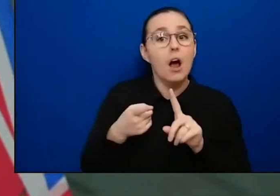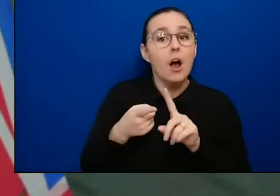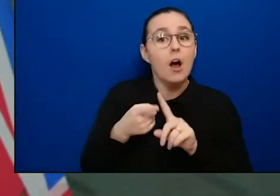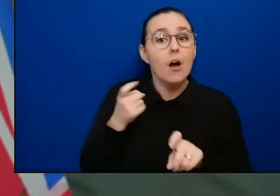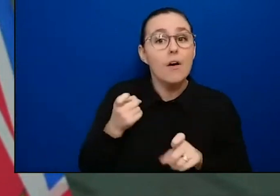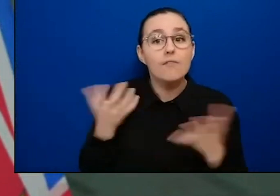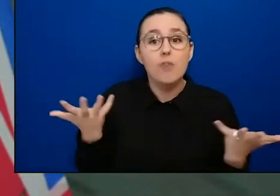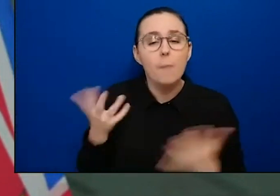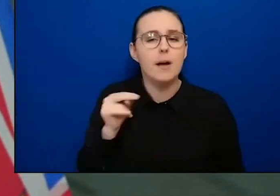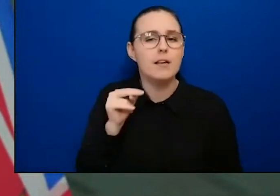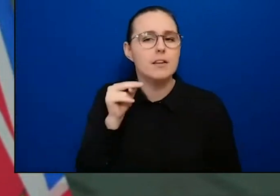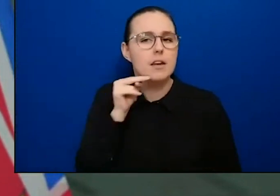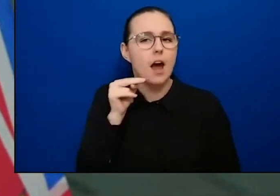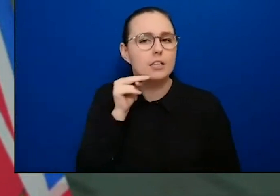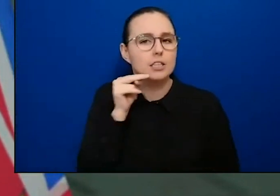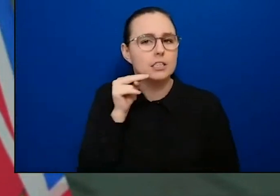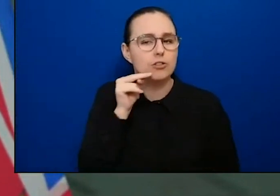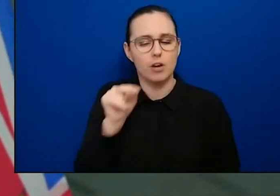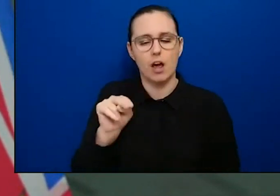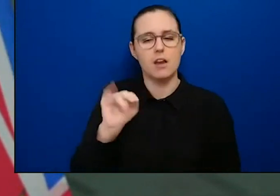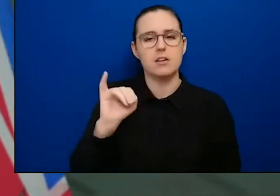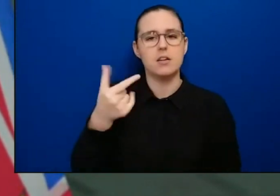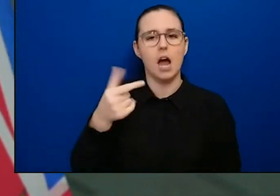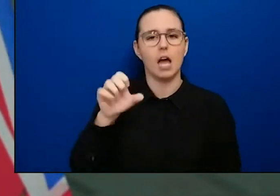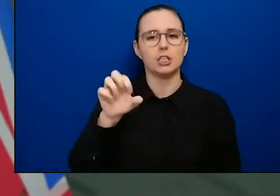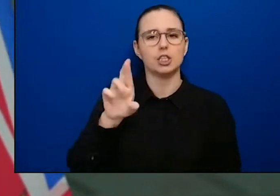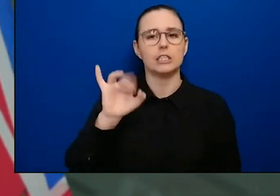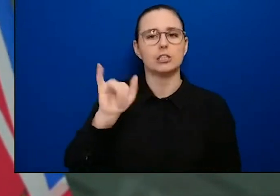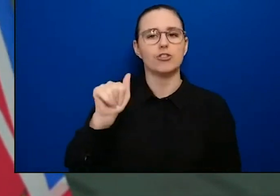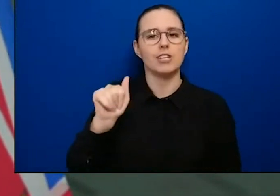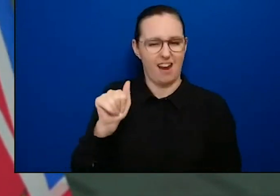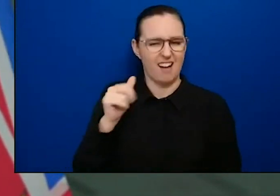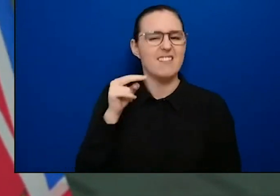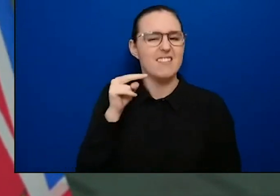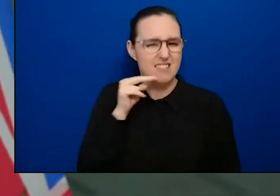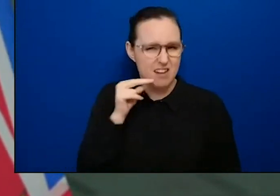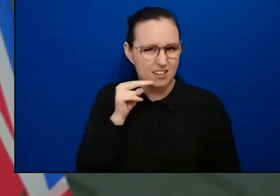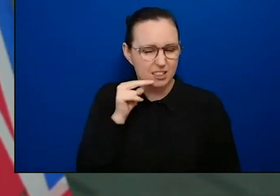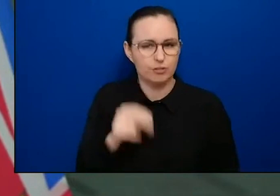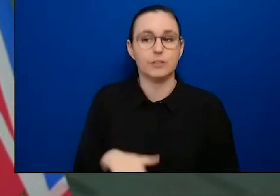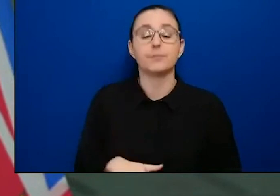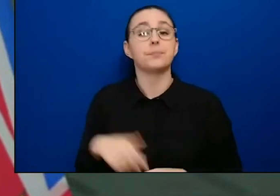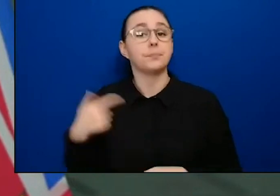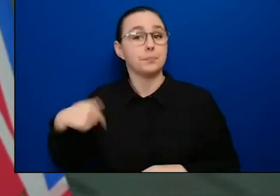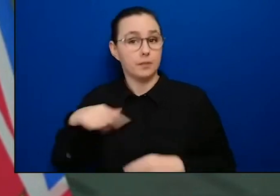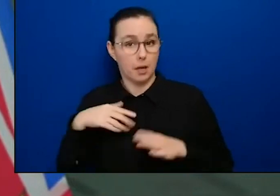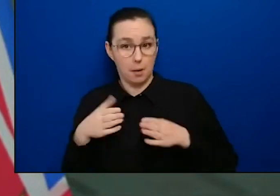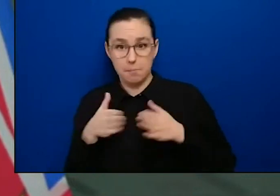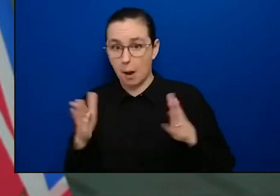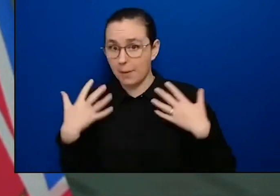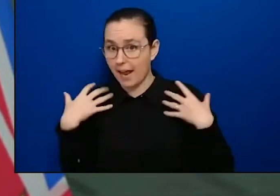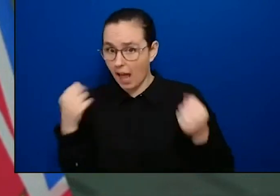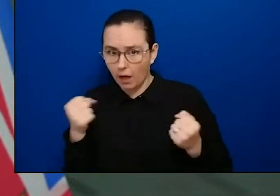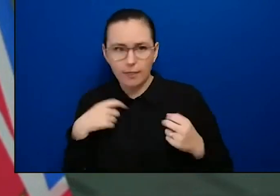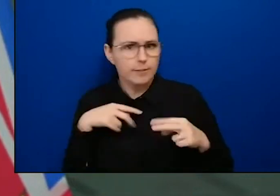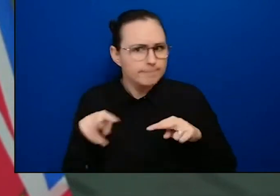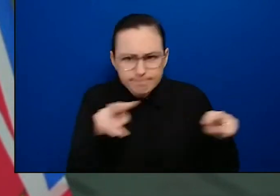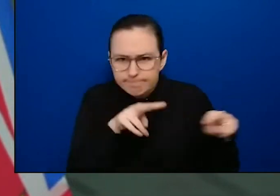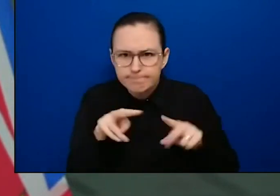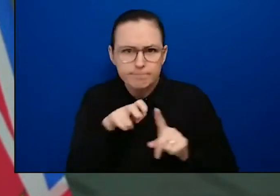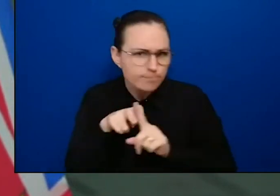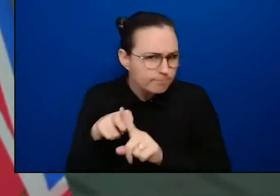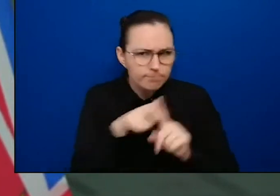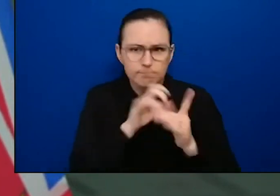health is, as we do with every case, following up with them and their contacts at this time. To date, the Public